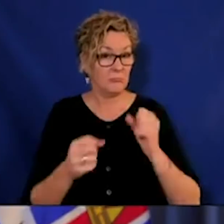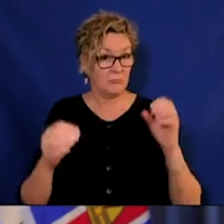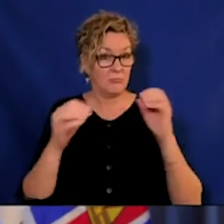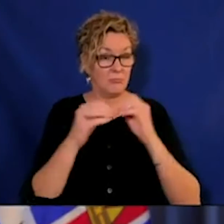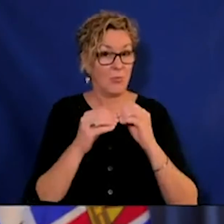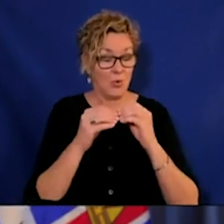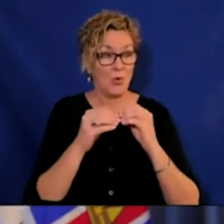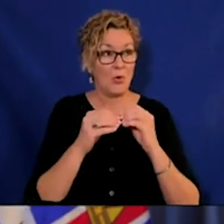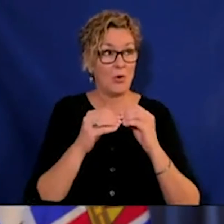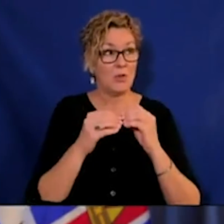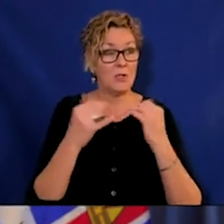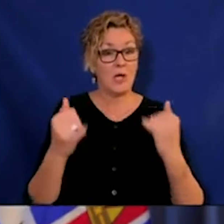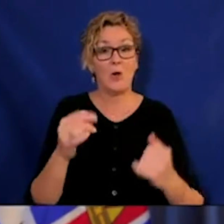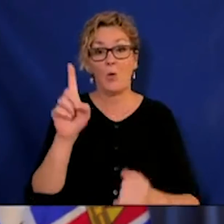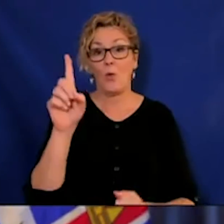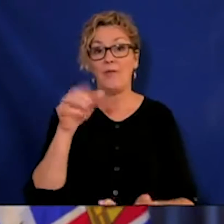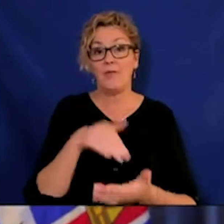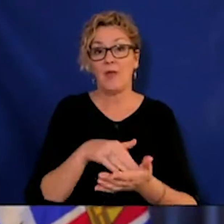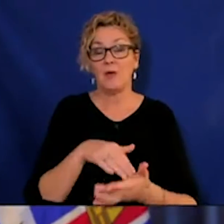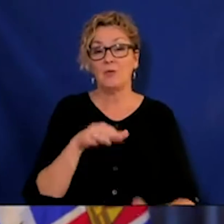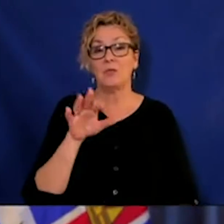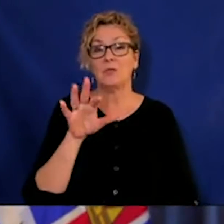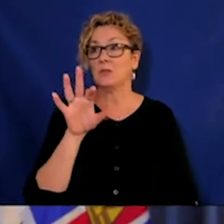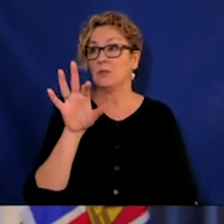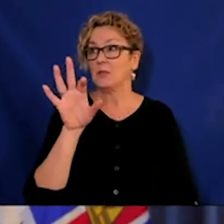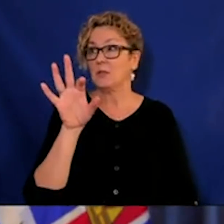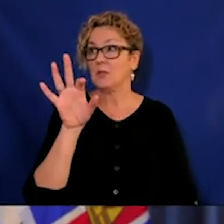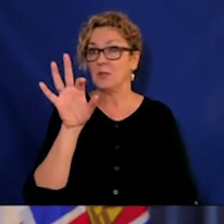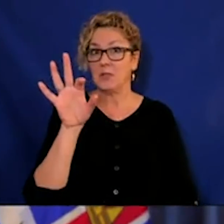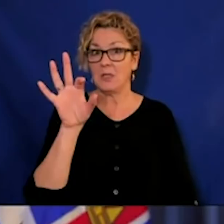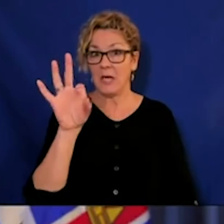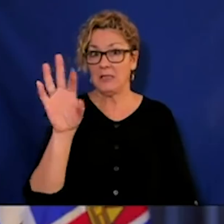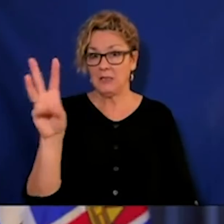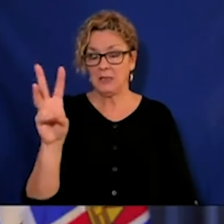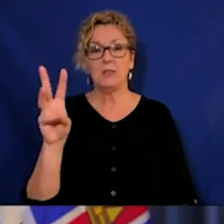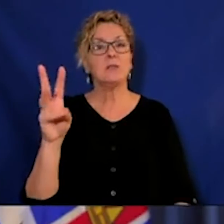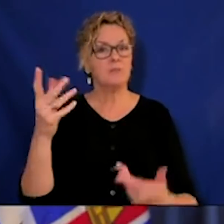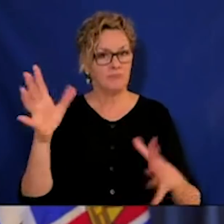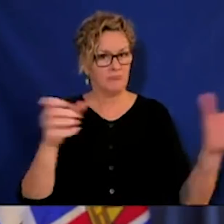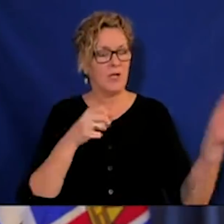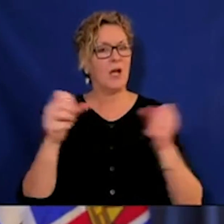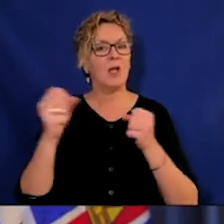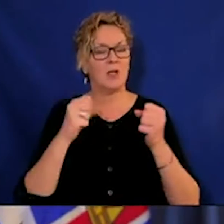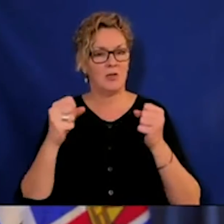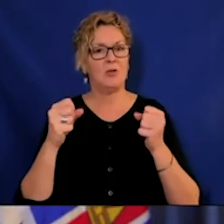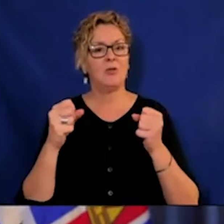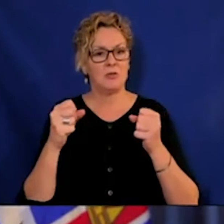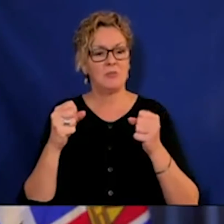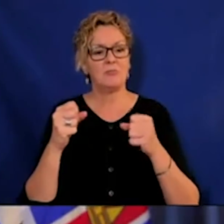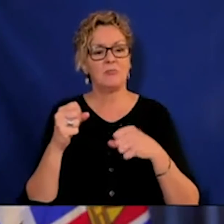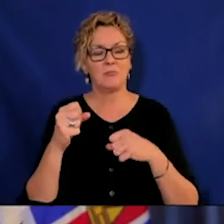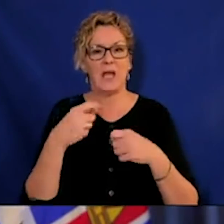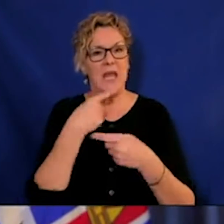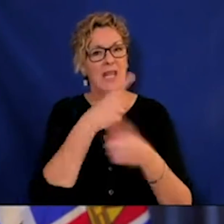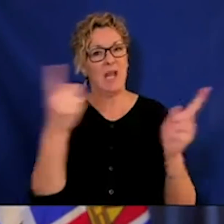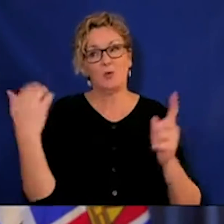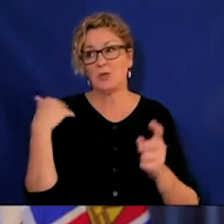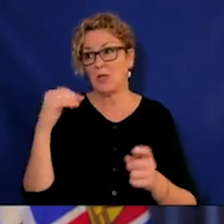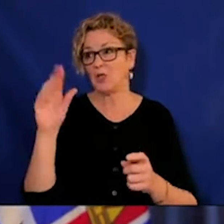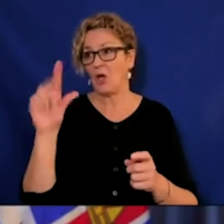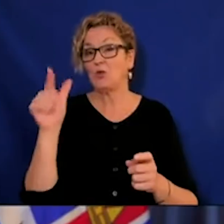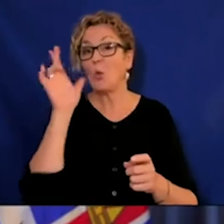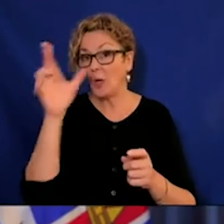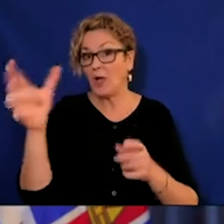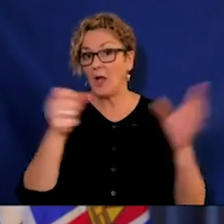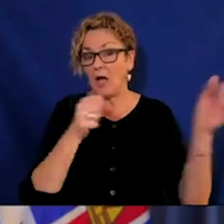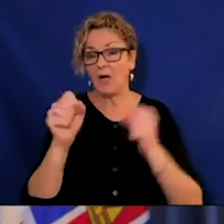positions. To date, 1,096 individuals have been hired, more than the 500 initially announced in August and the 608